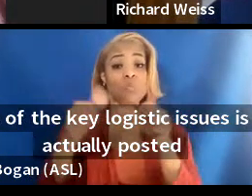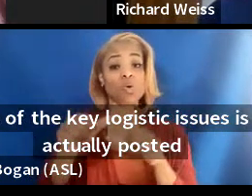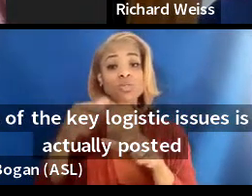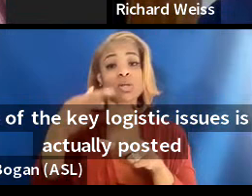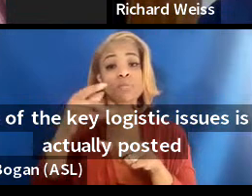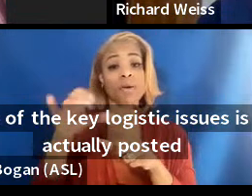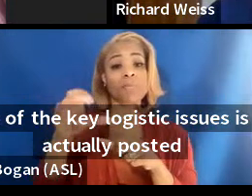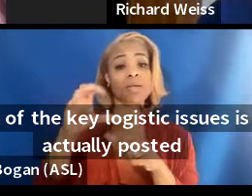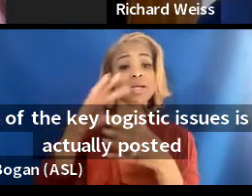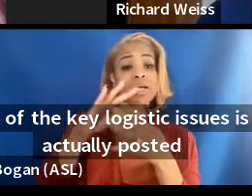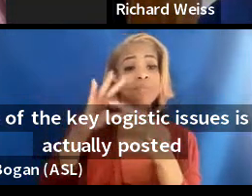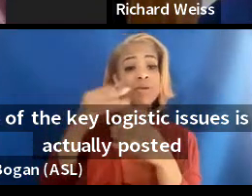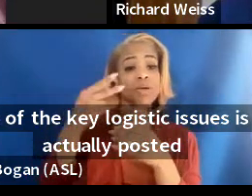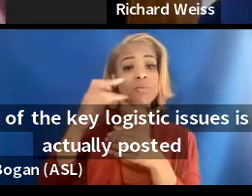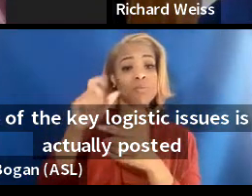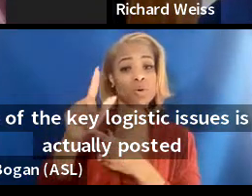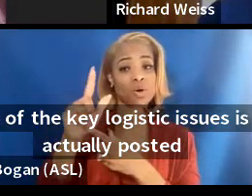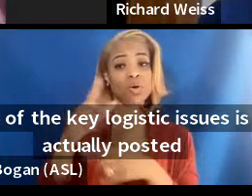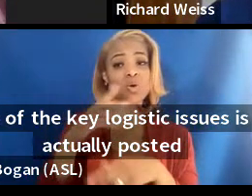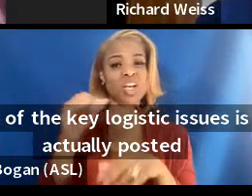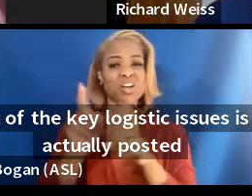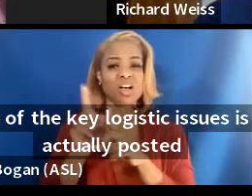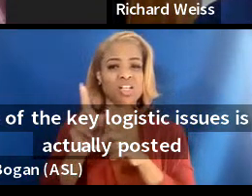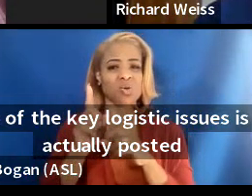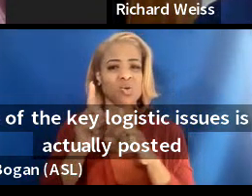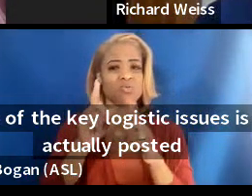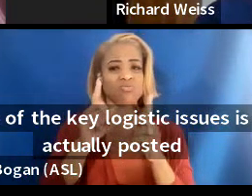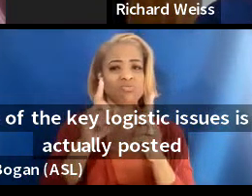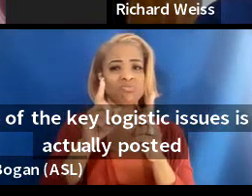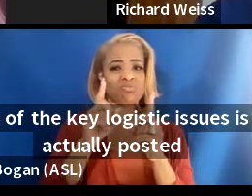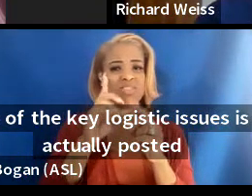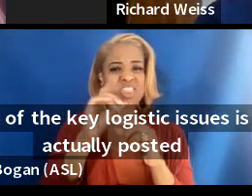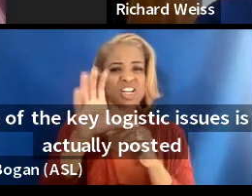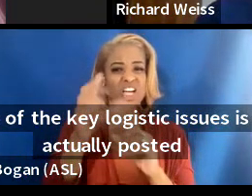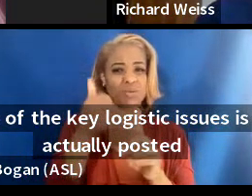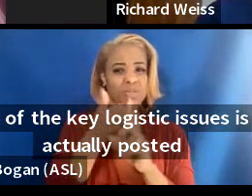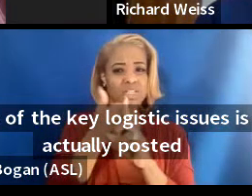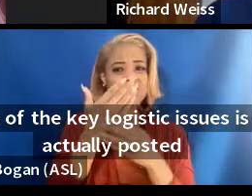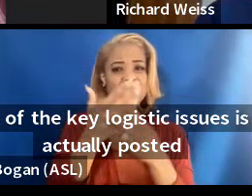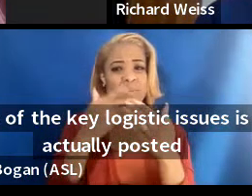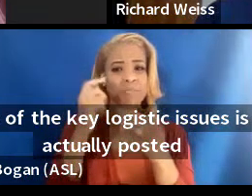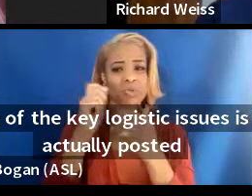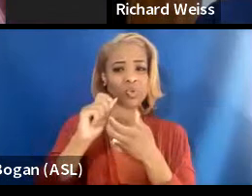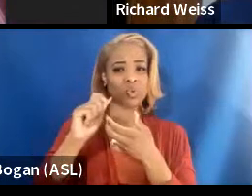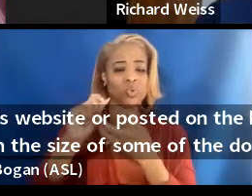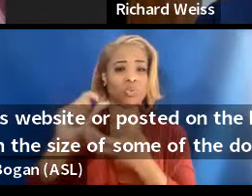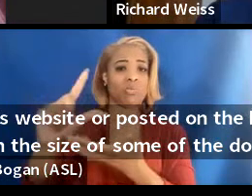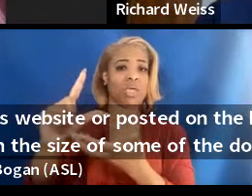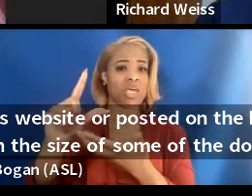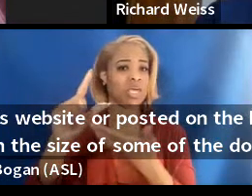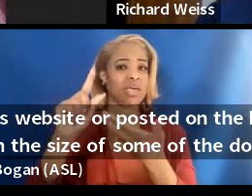portal, given the size of some of the documents themselves. And one of the public comment portal